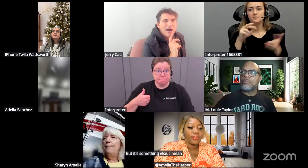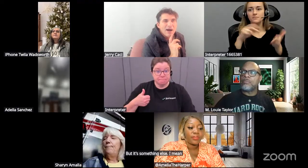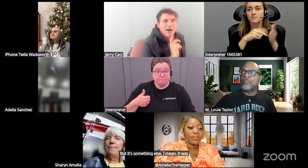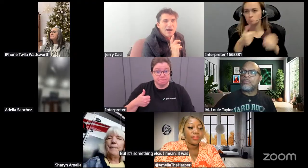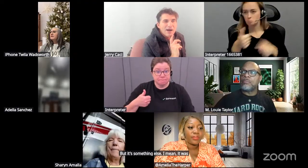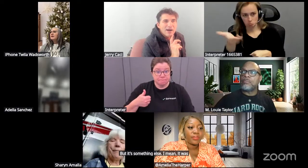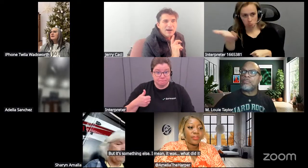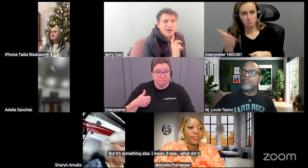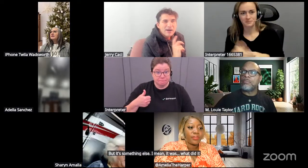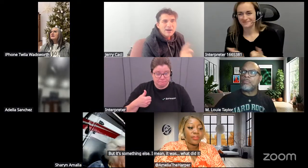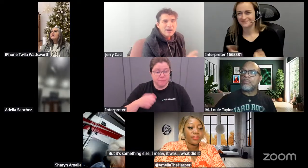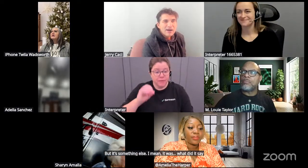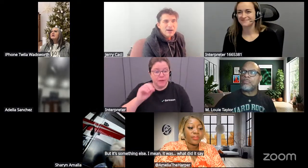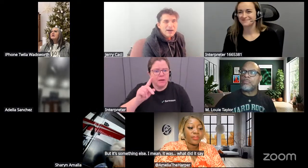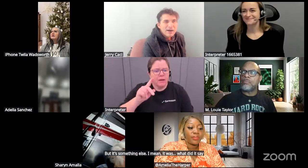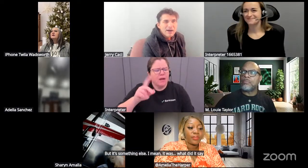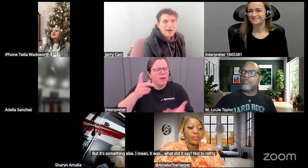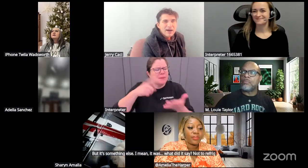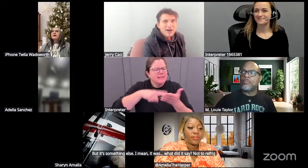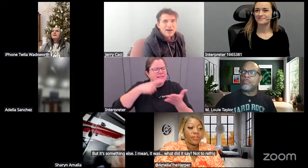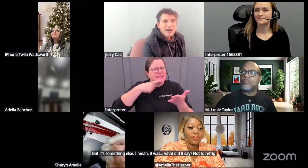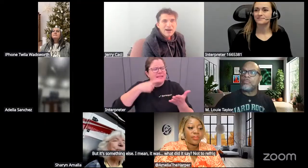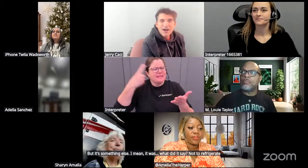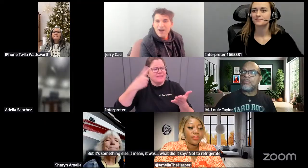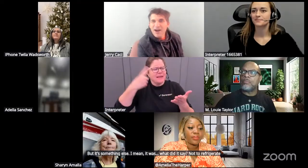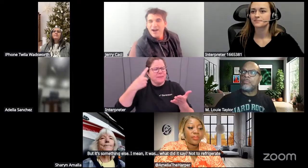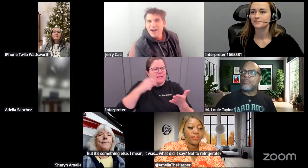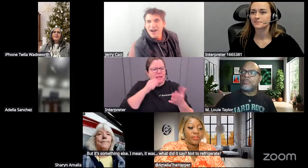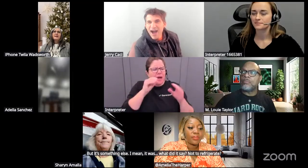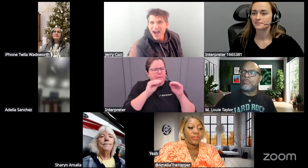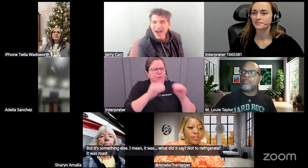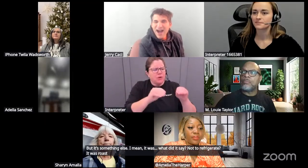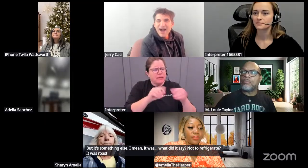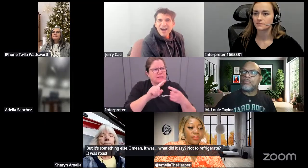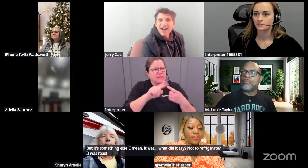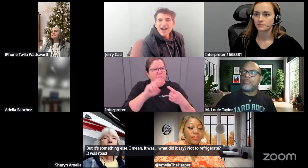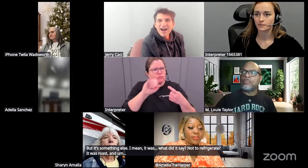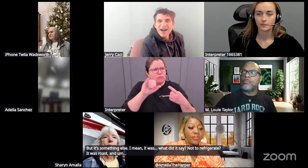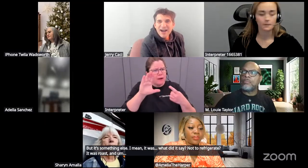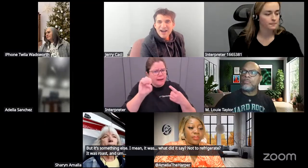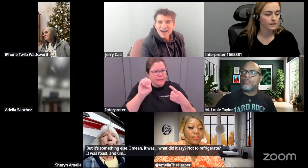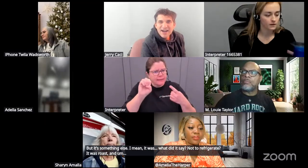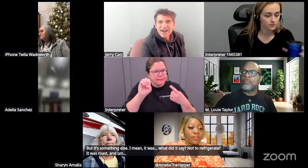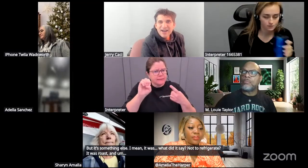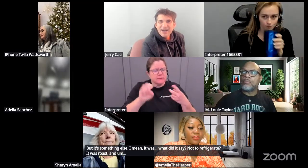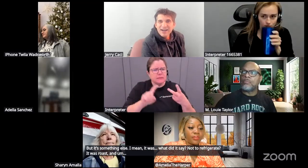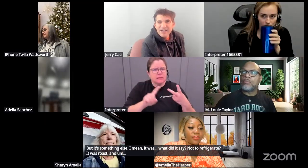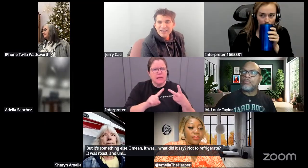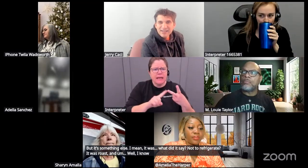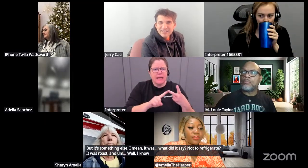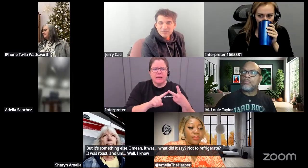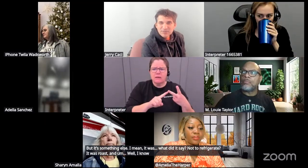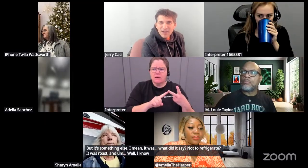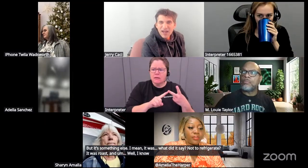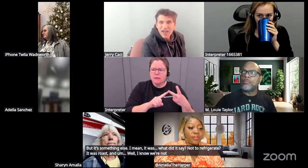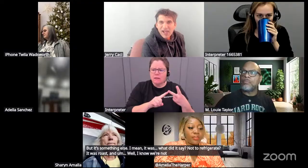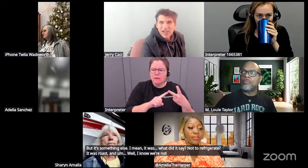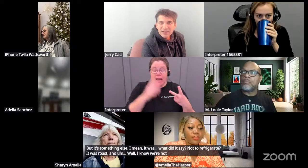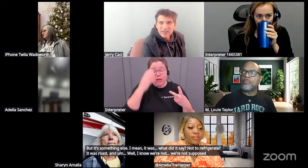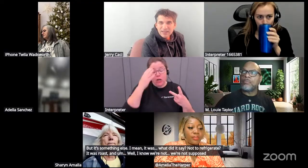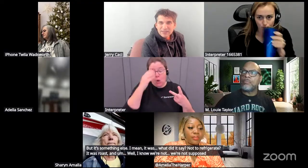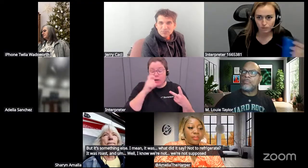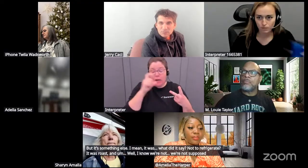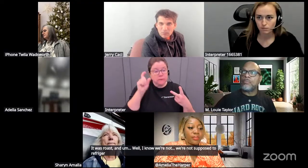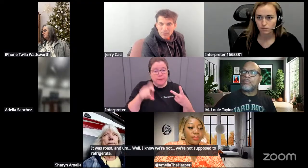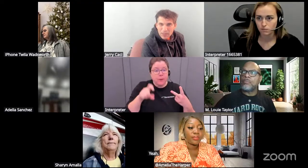it say? Not to refrigerate. It Yeah. was rice and Well, I know we're not supposed to